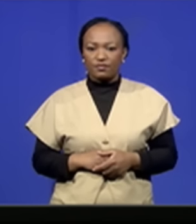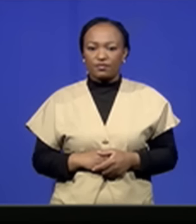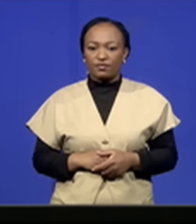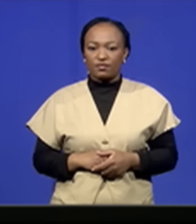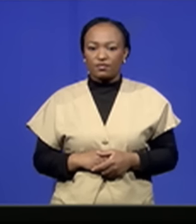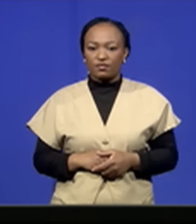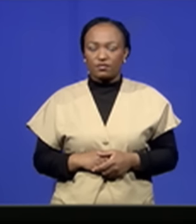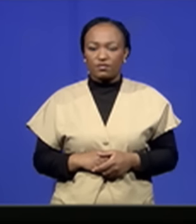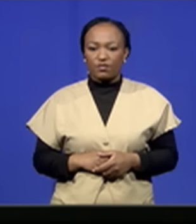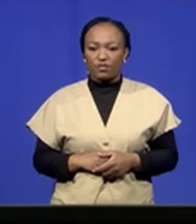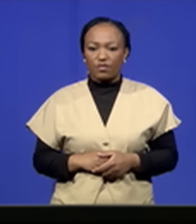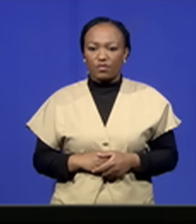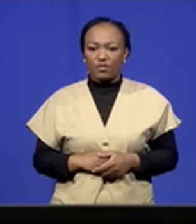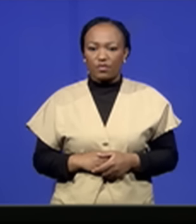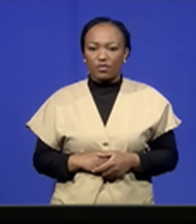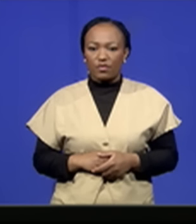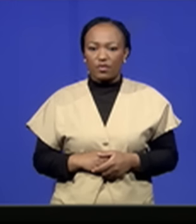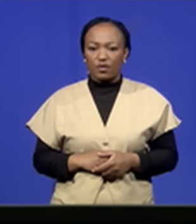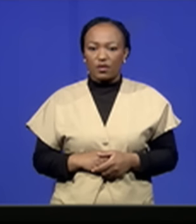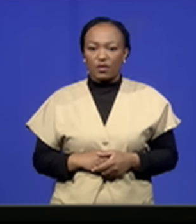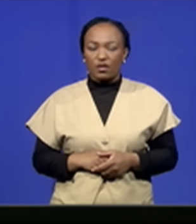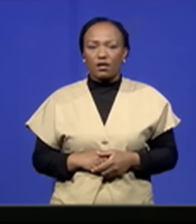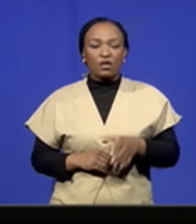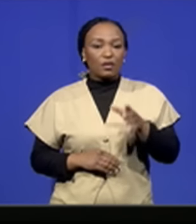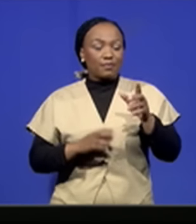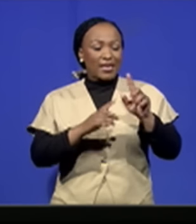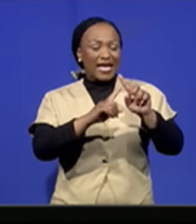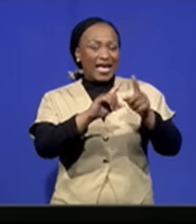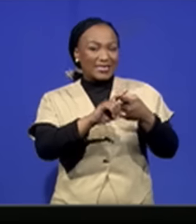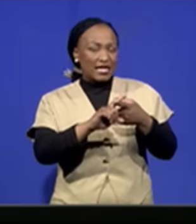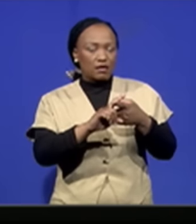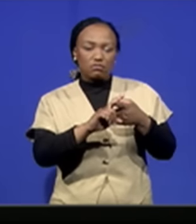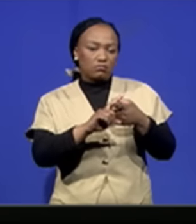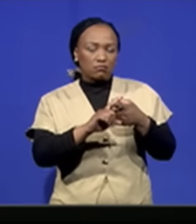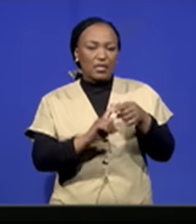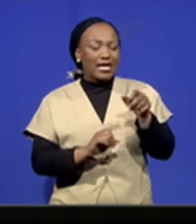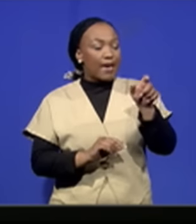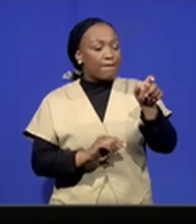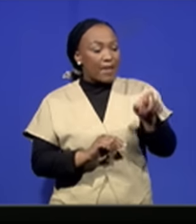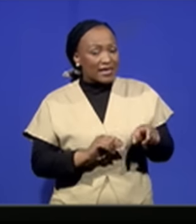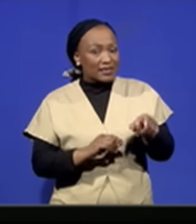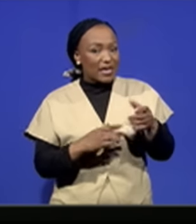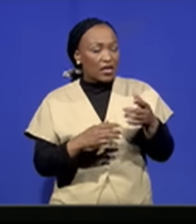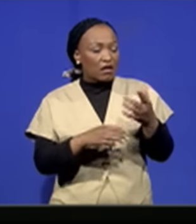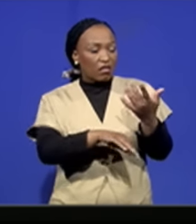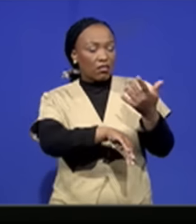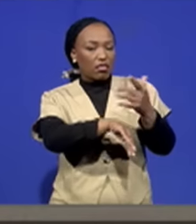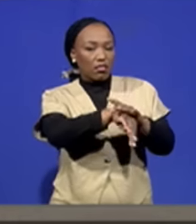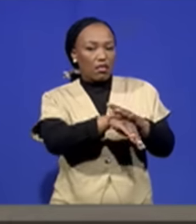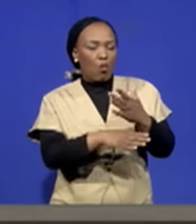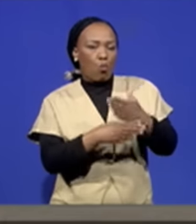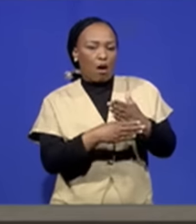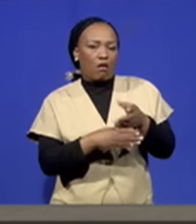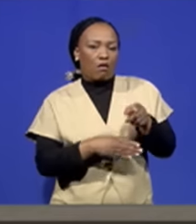Irrespective which was not an accident per se, kodwa lo muntu ufele